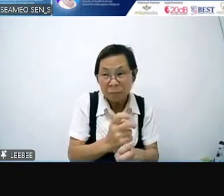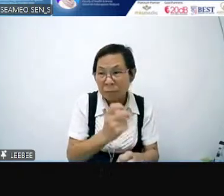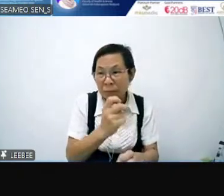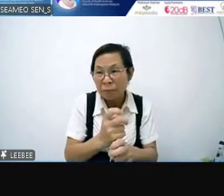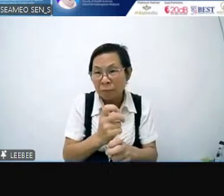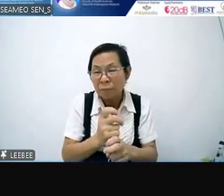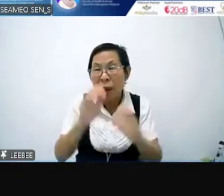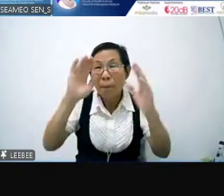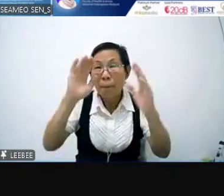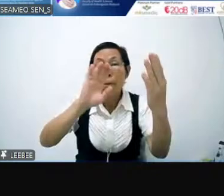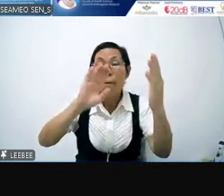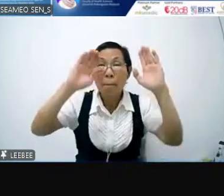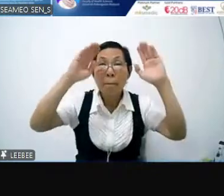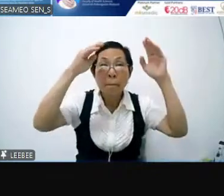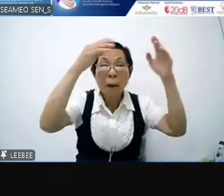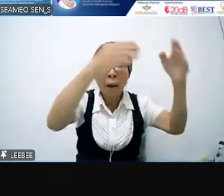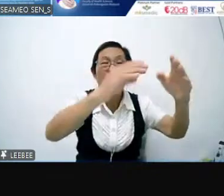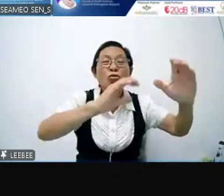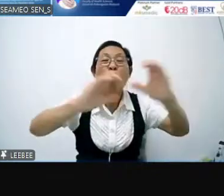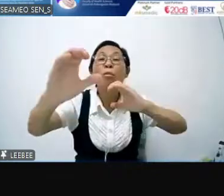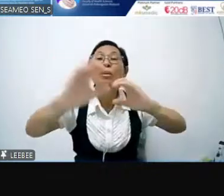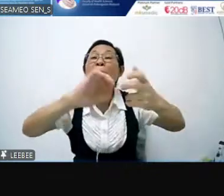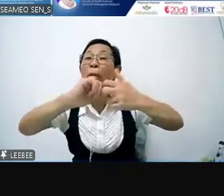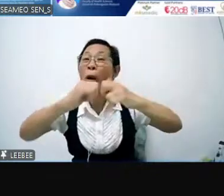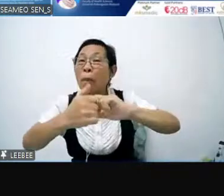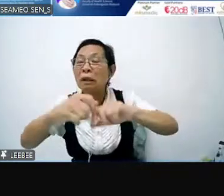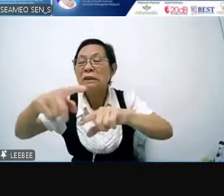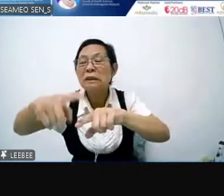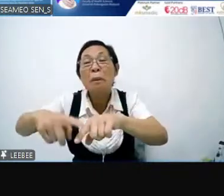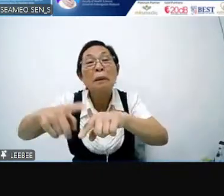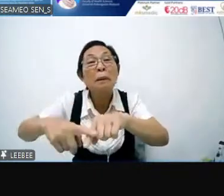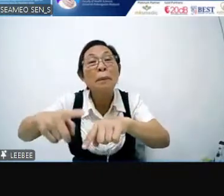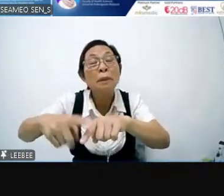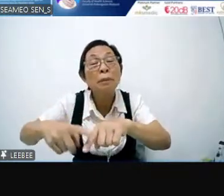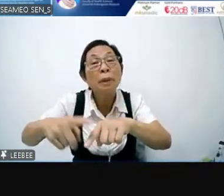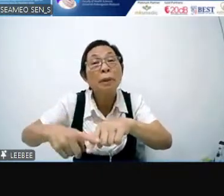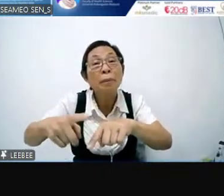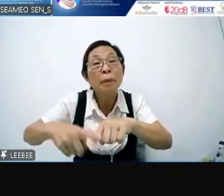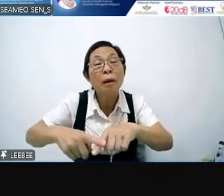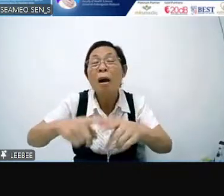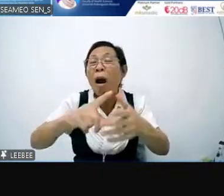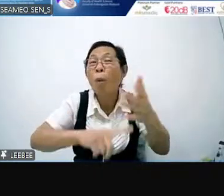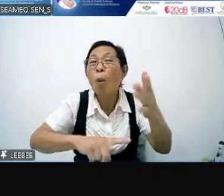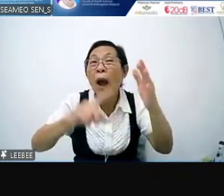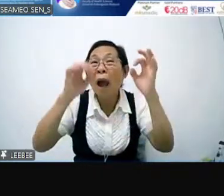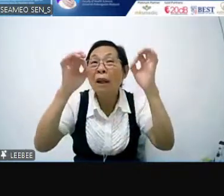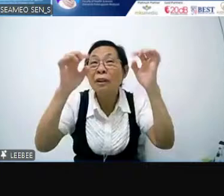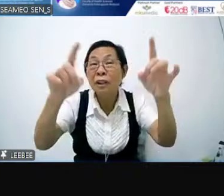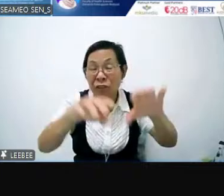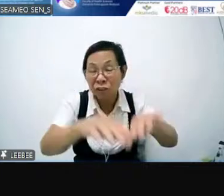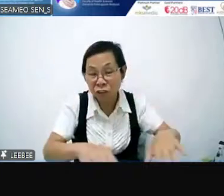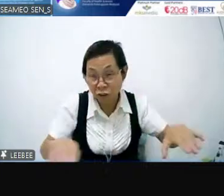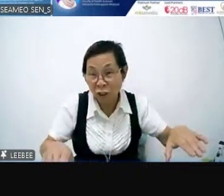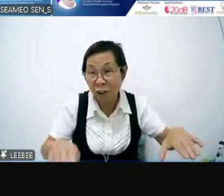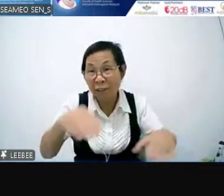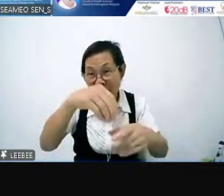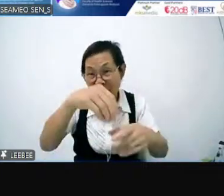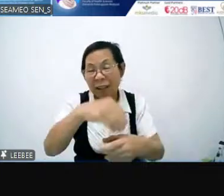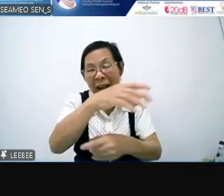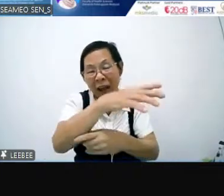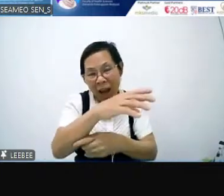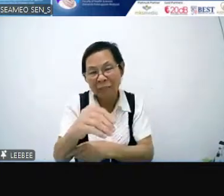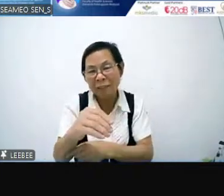aspect will be the communication barriers, depending on what kind of education setting the child is in, and also